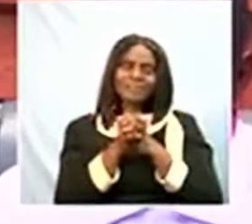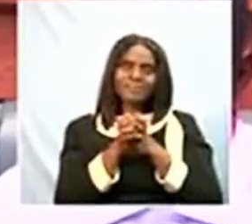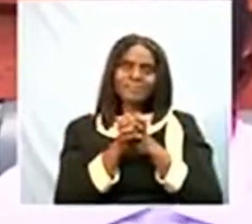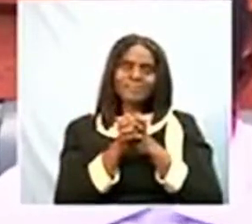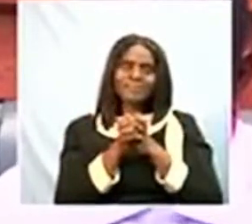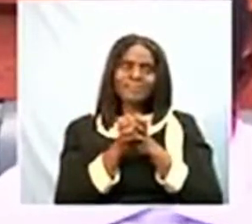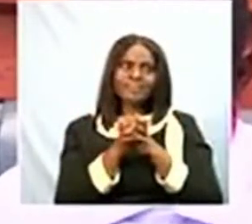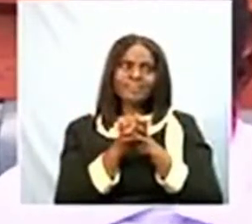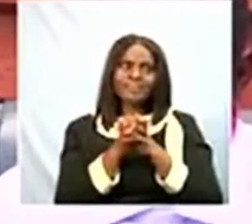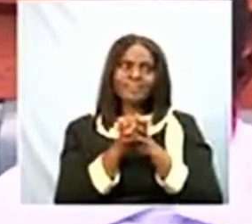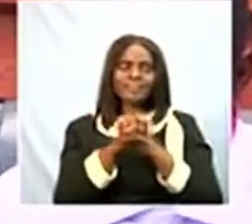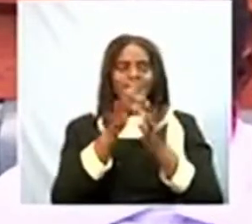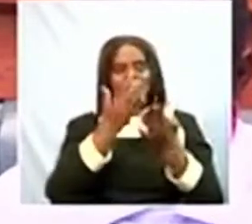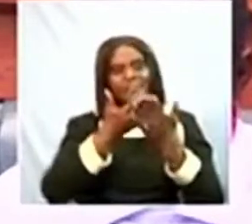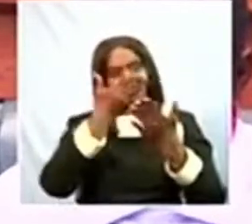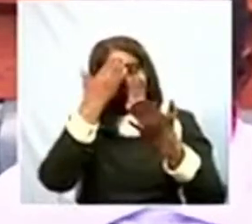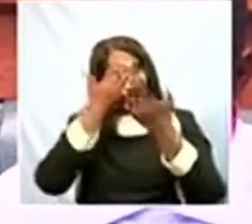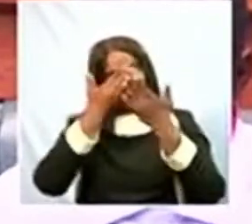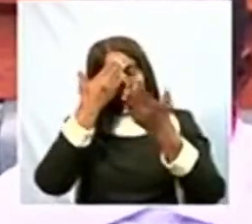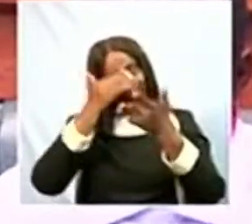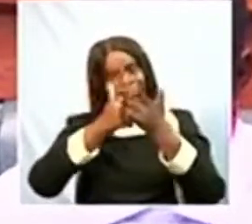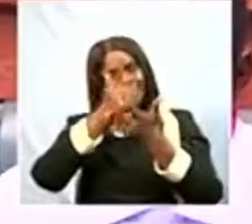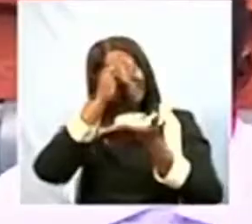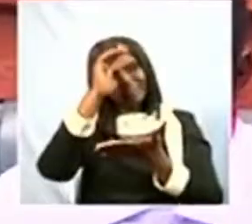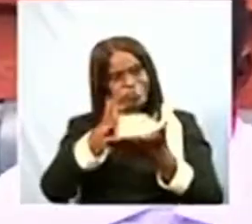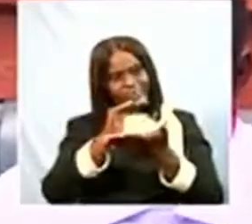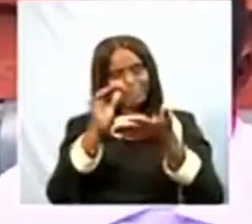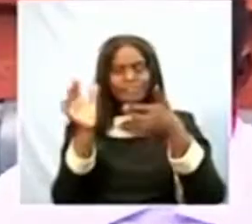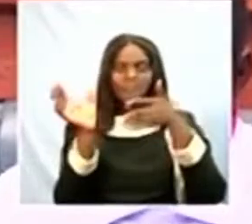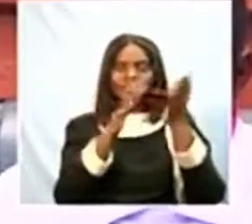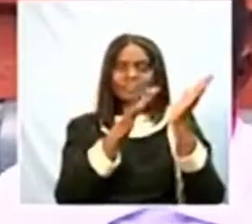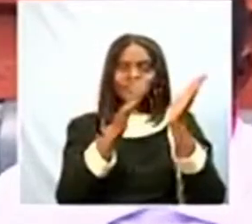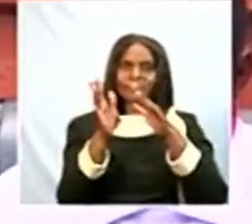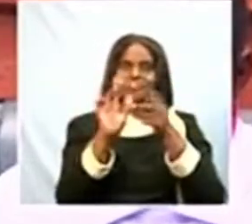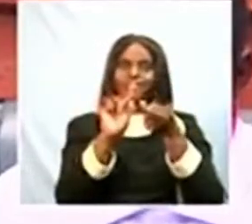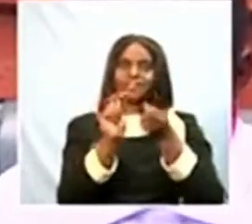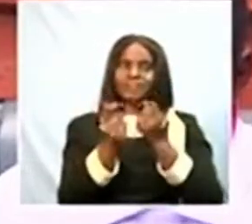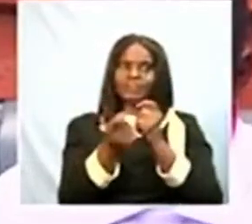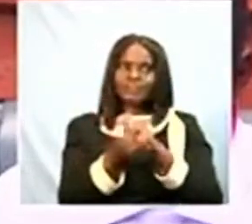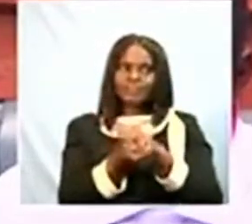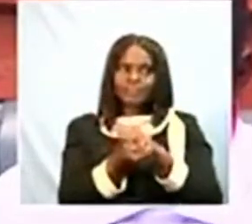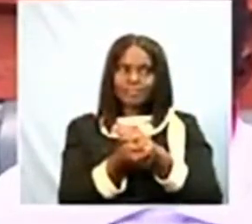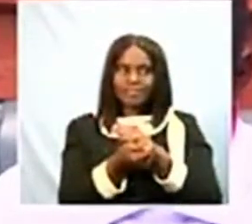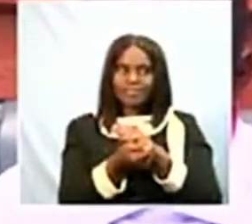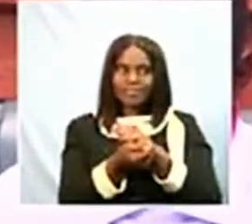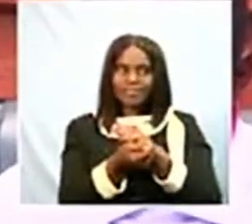They learn how to reduce climate change,